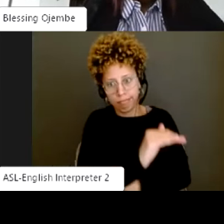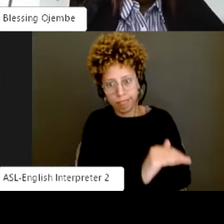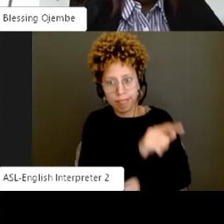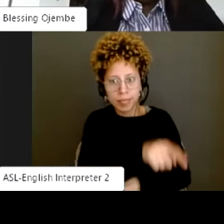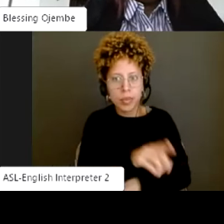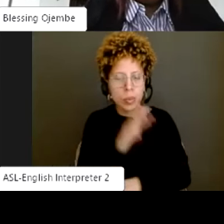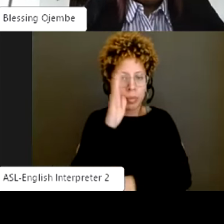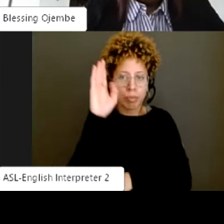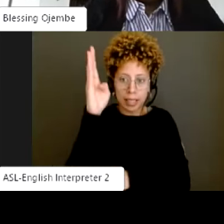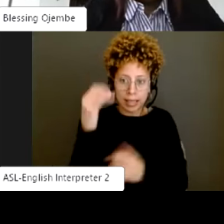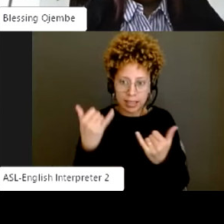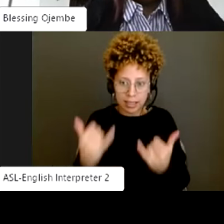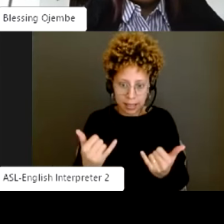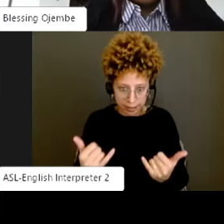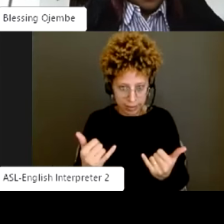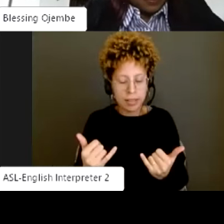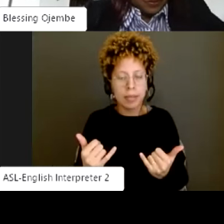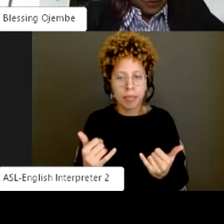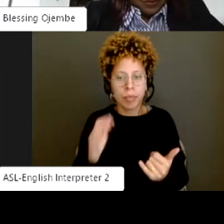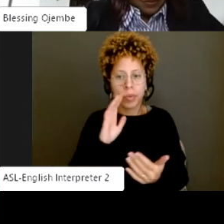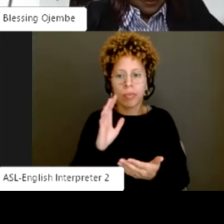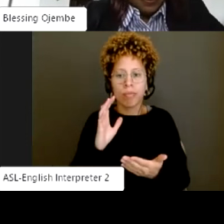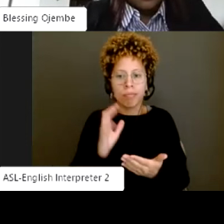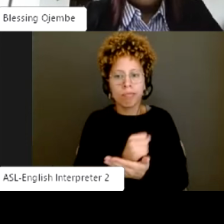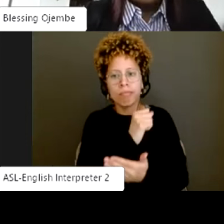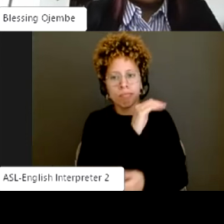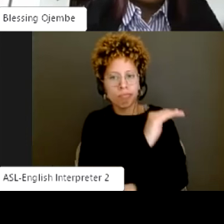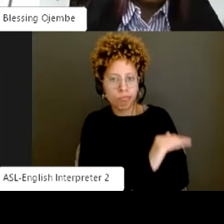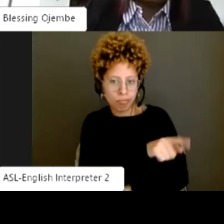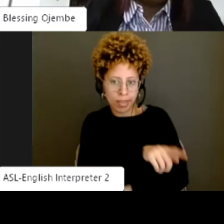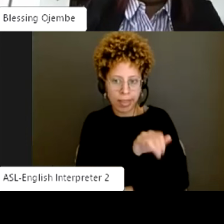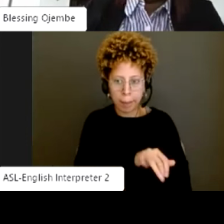today. We're going to do it in this sequential order.